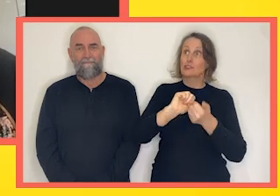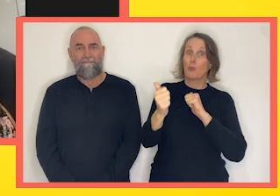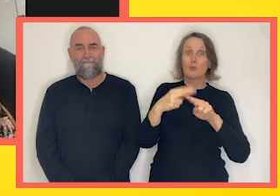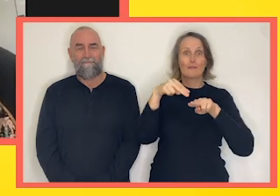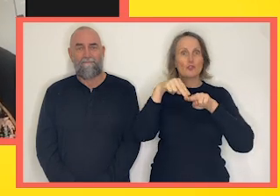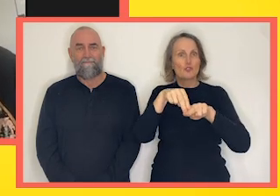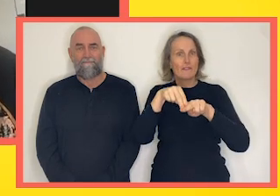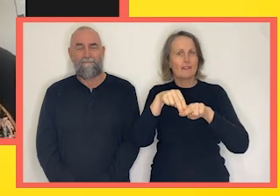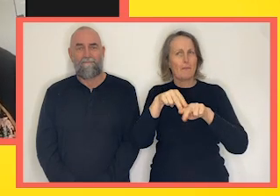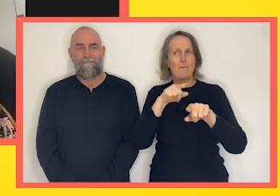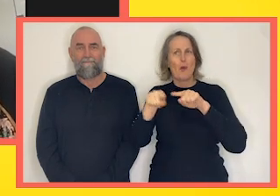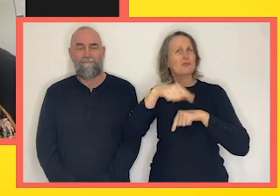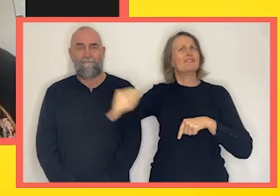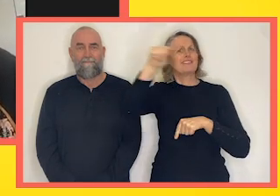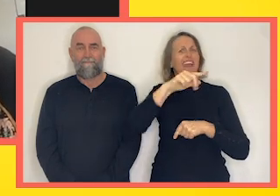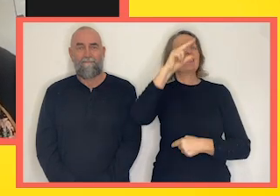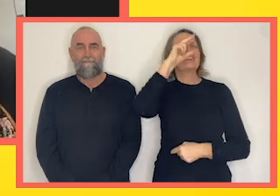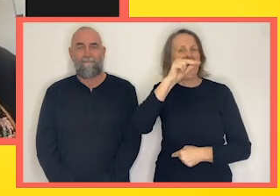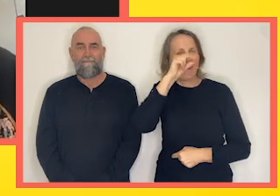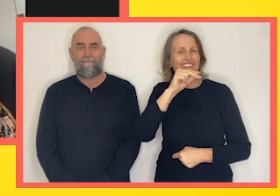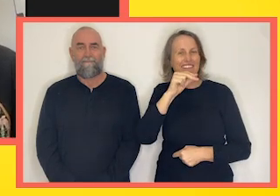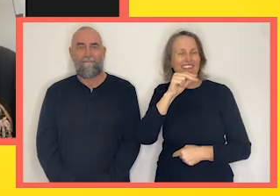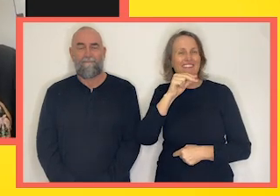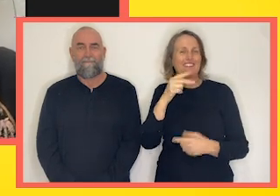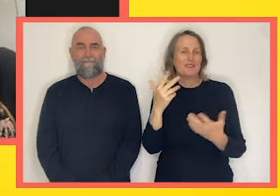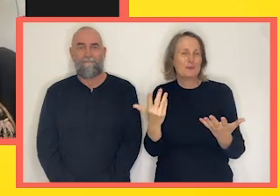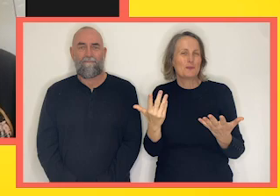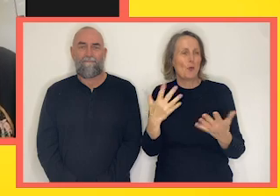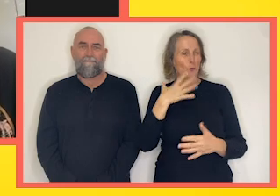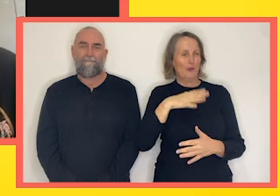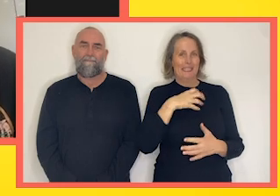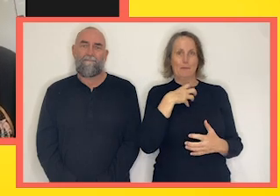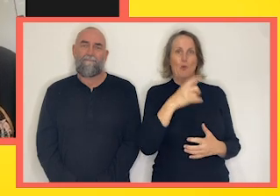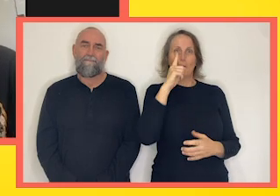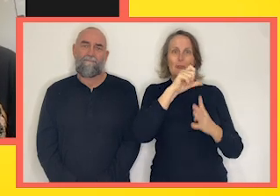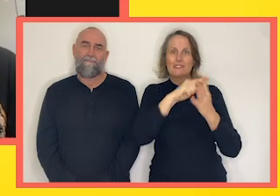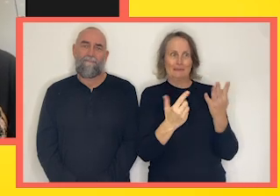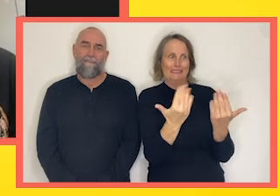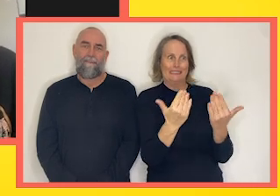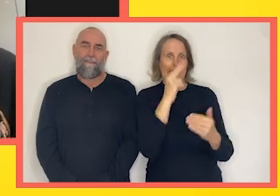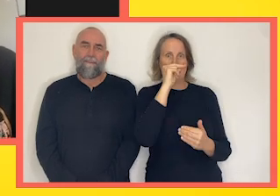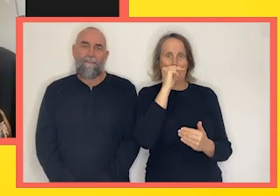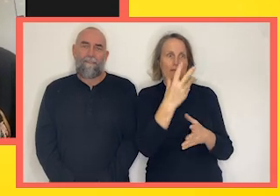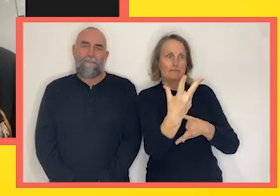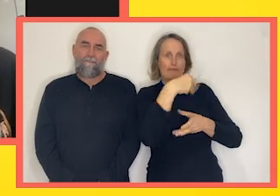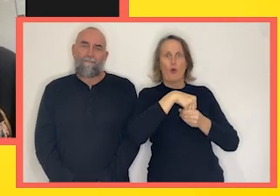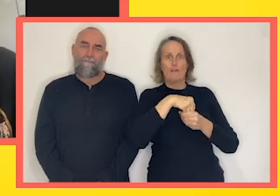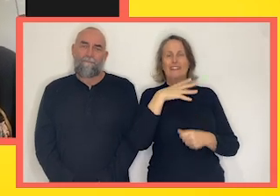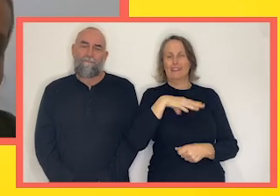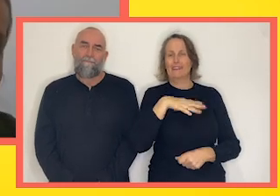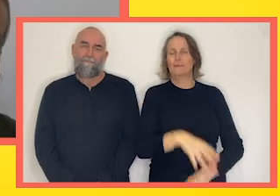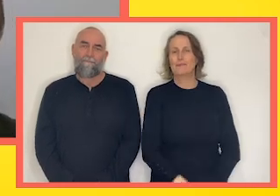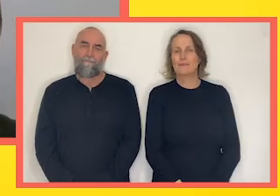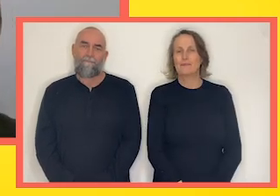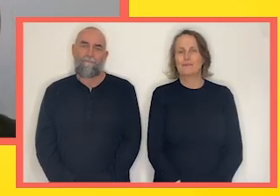all very much a younger person sport. So, yeah, there's a way to go, I think. Would